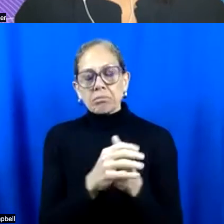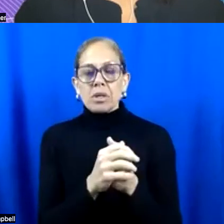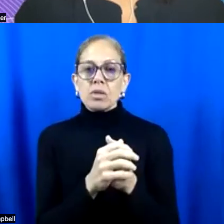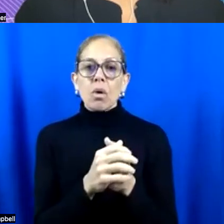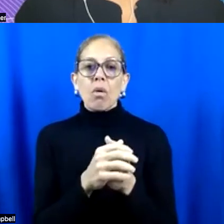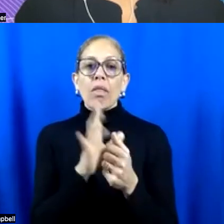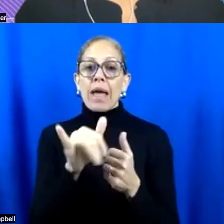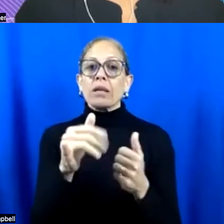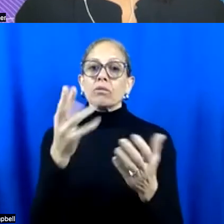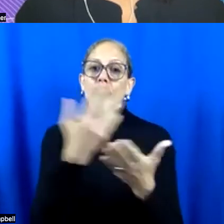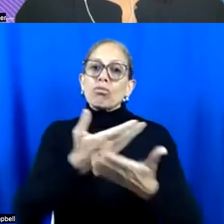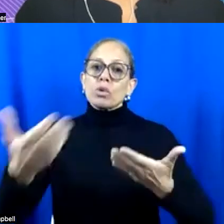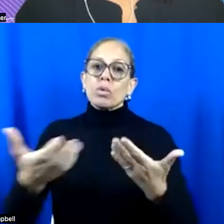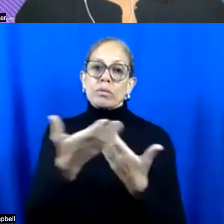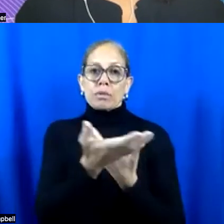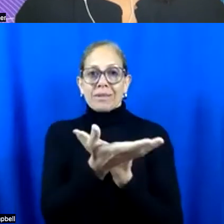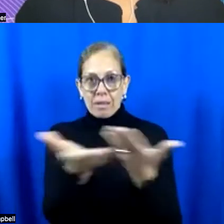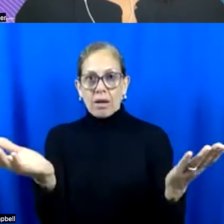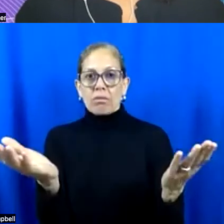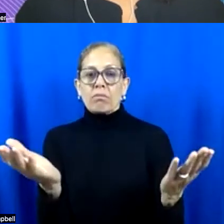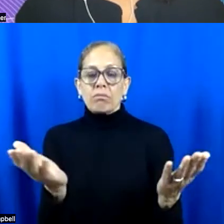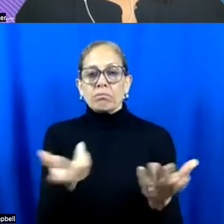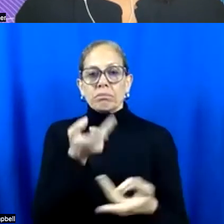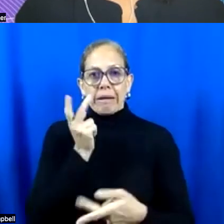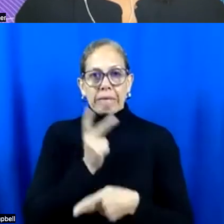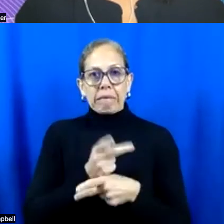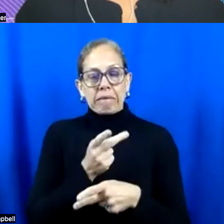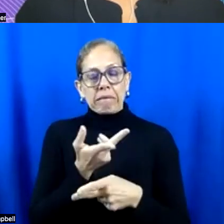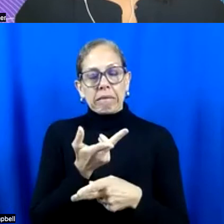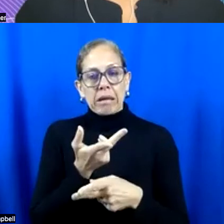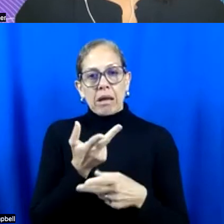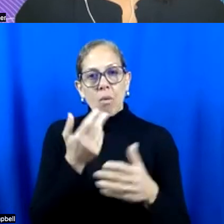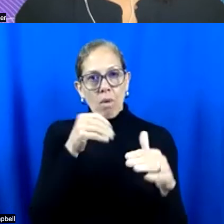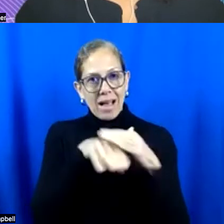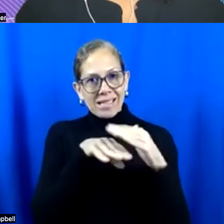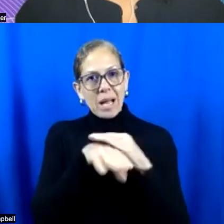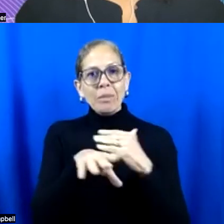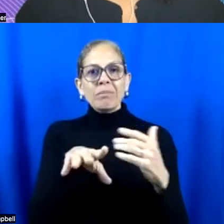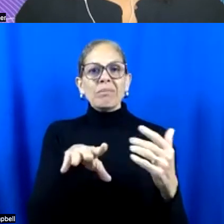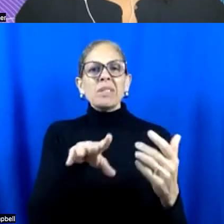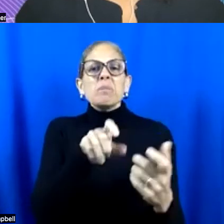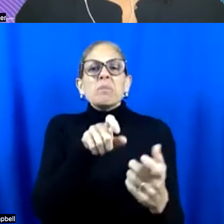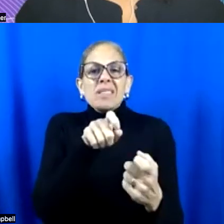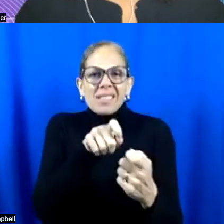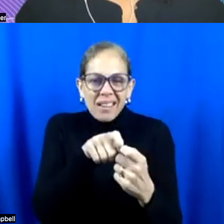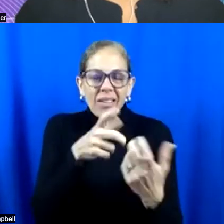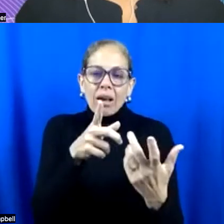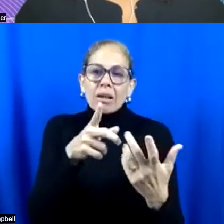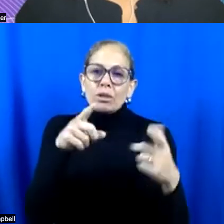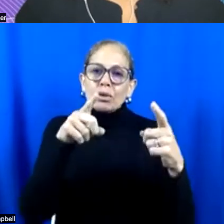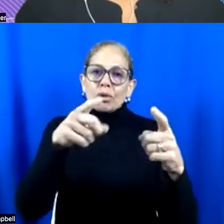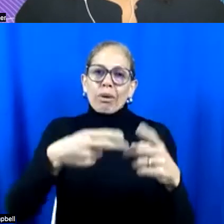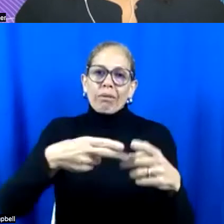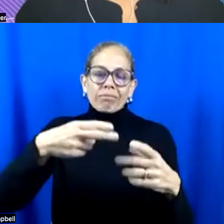just want to say that resource I intentionally kept wanting to make it accessible, particularly during the height of the pandemic, when